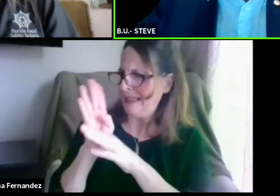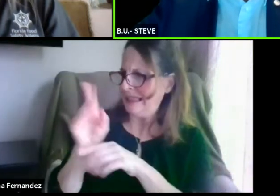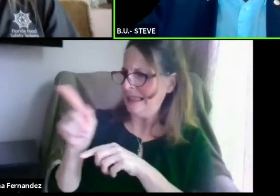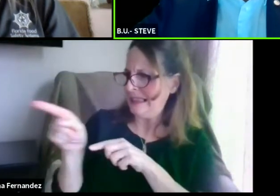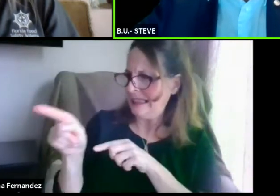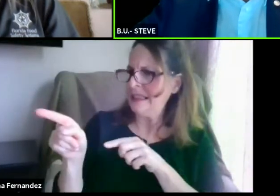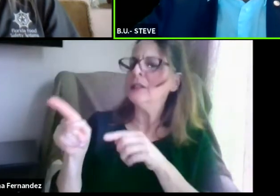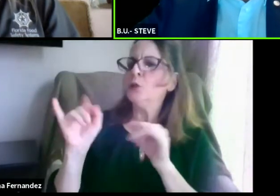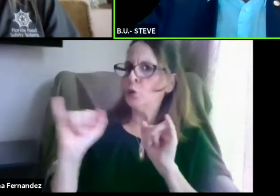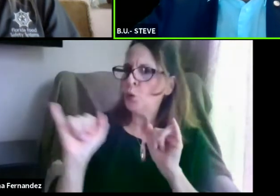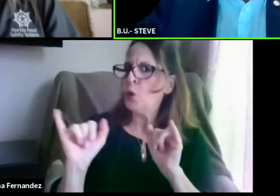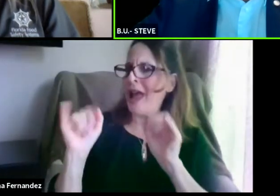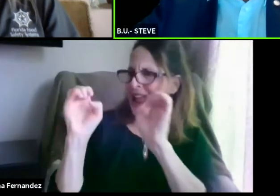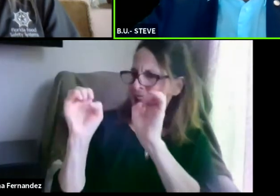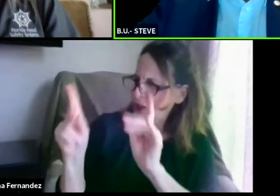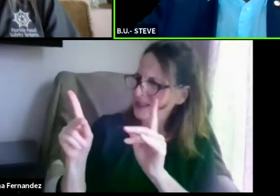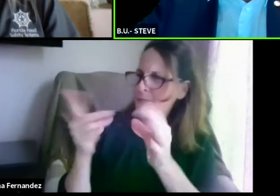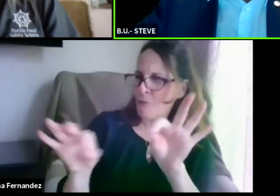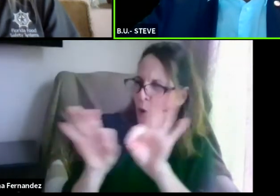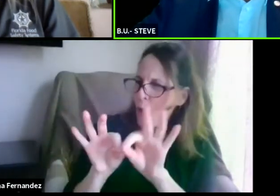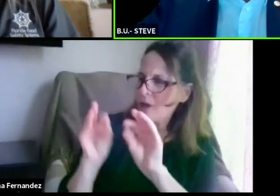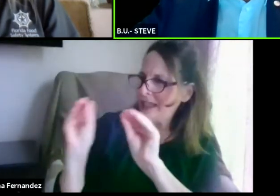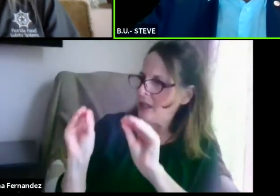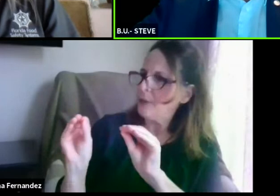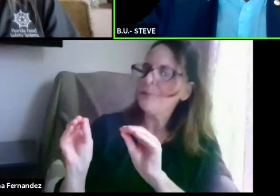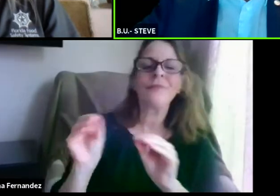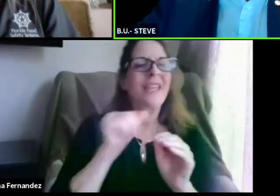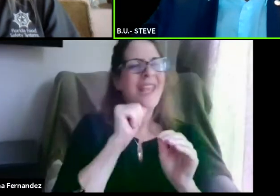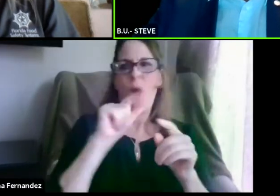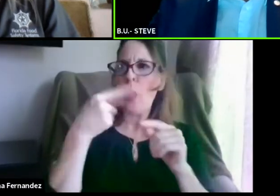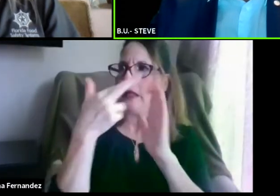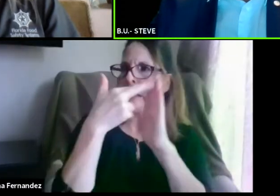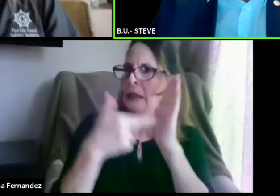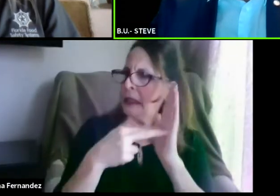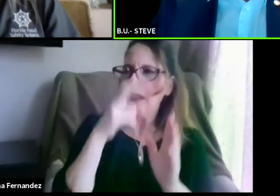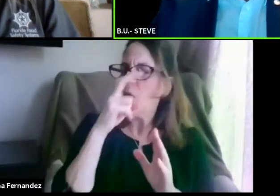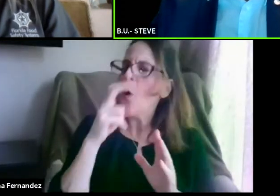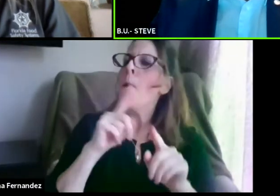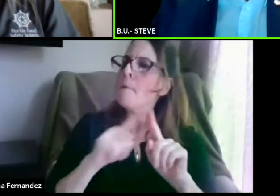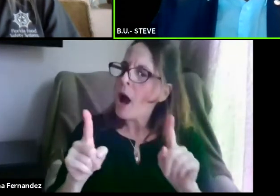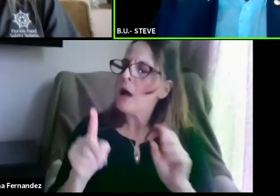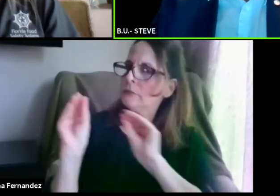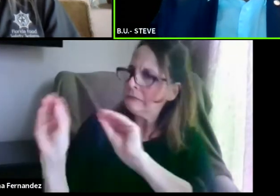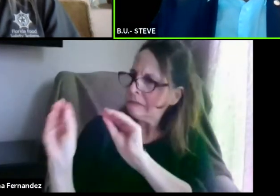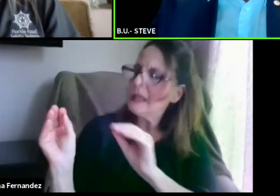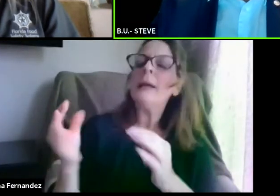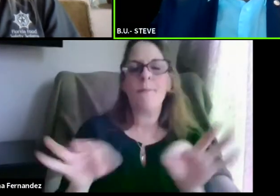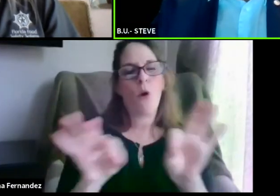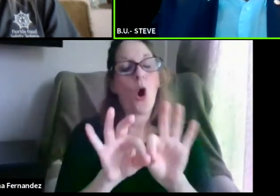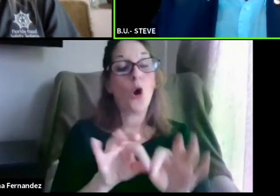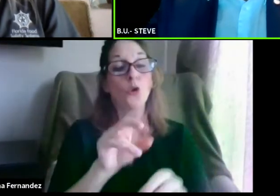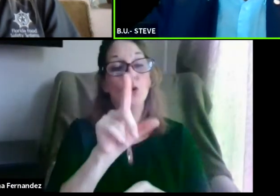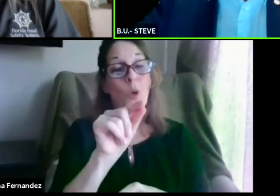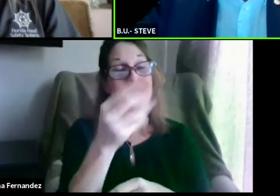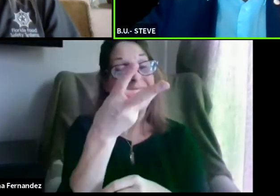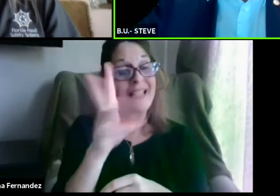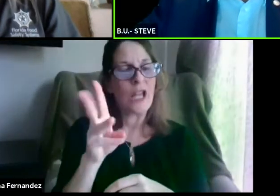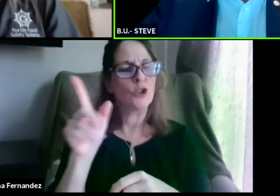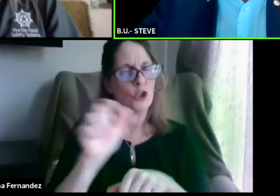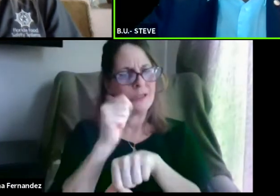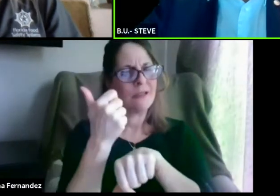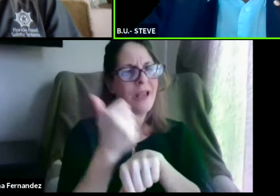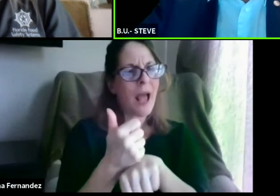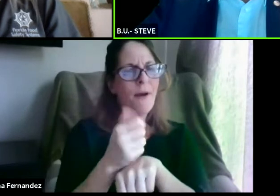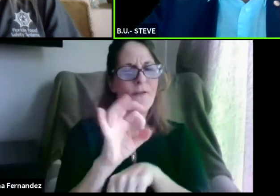believing that education and not regulation could make a difference. In 2016, she